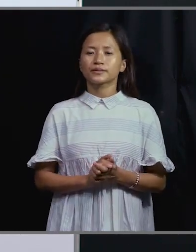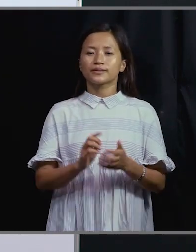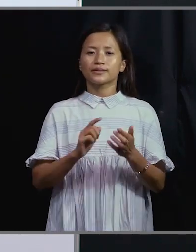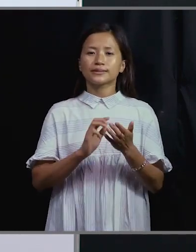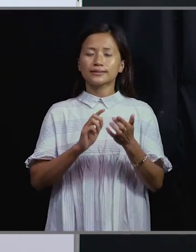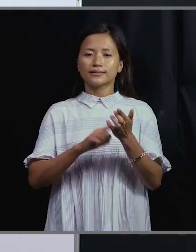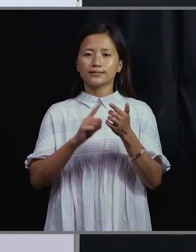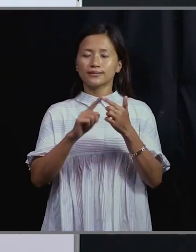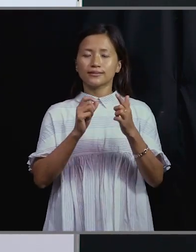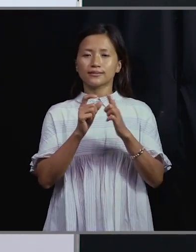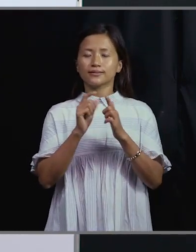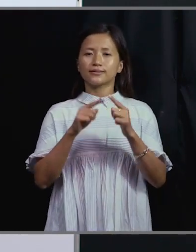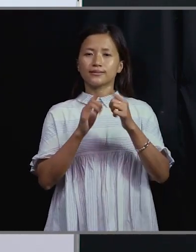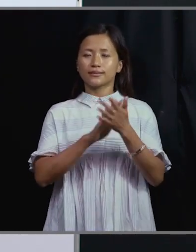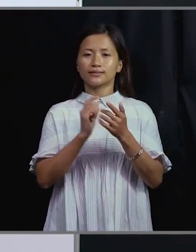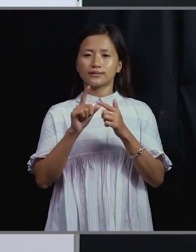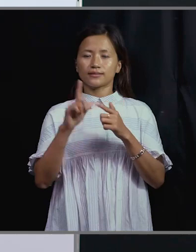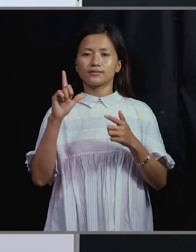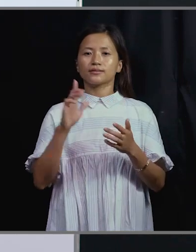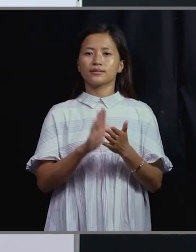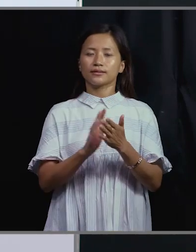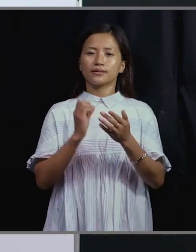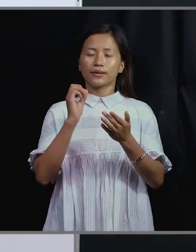ethyl magnesium chloride.